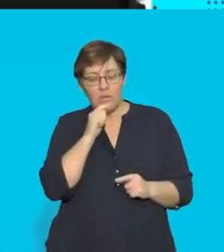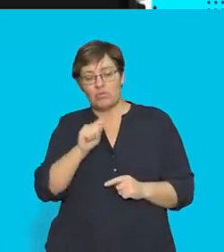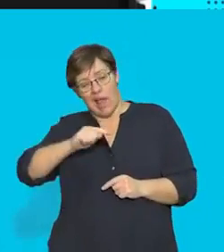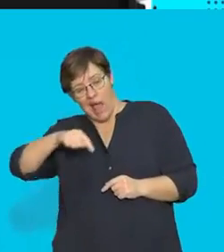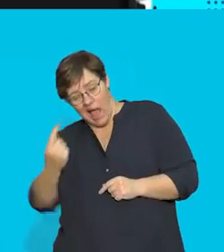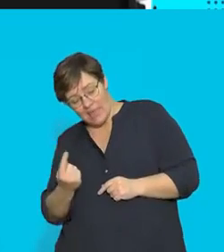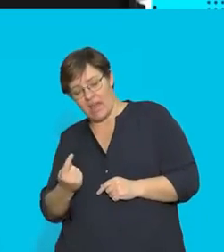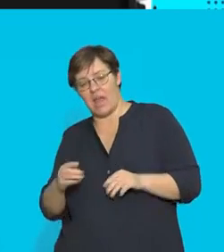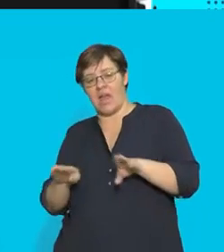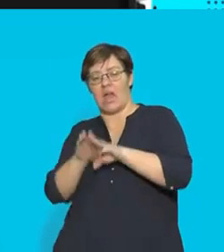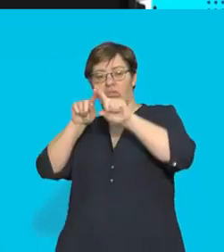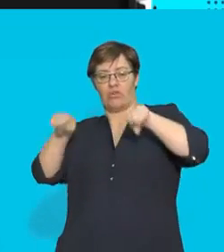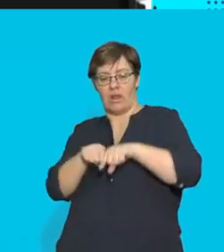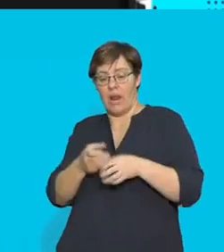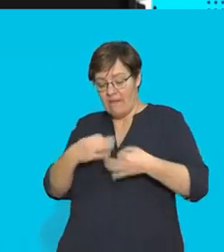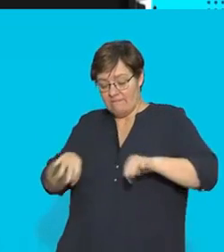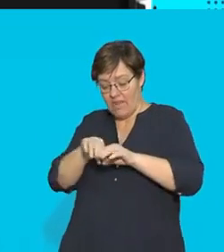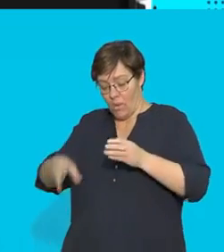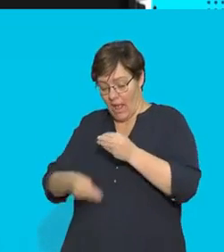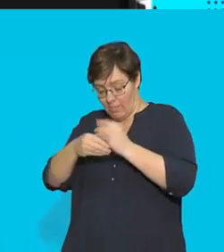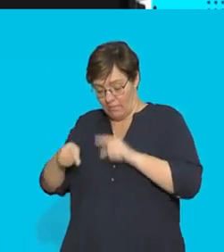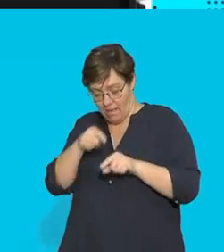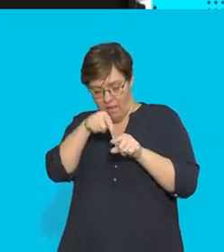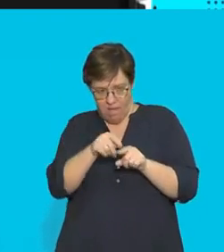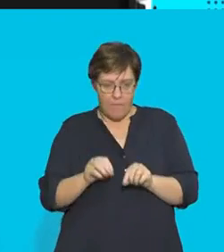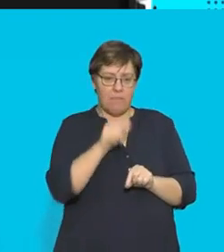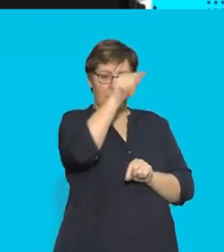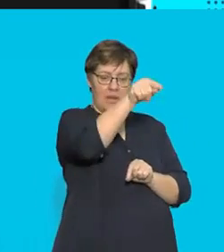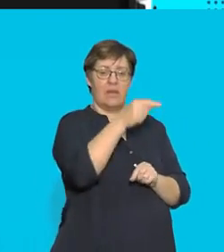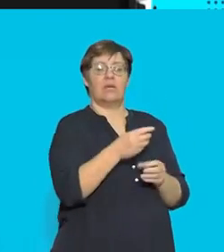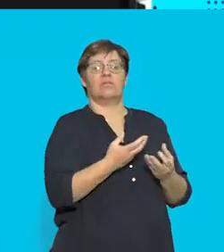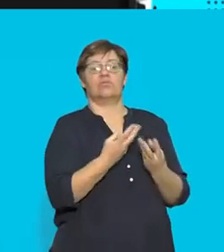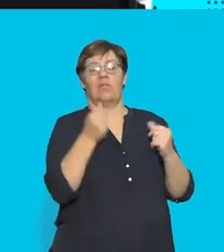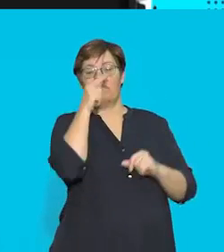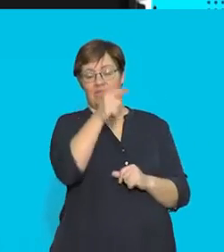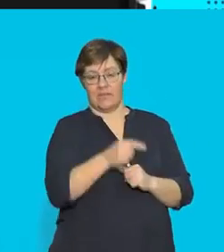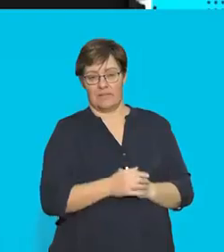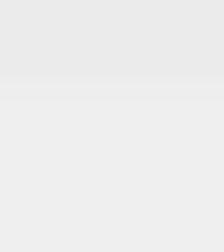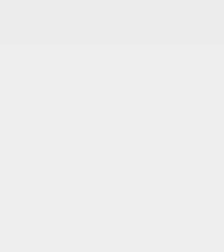use an adjacent triangle to try and find values to help you solve the original triangle.